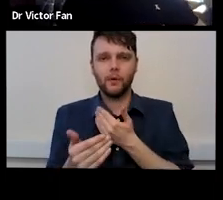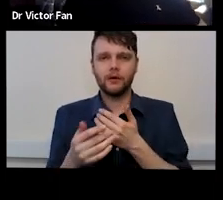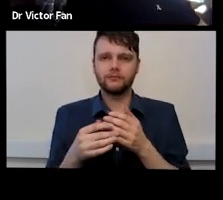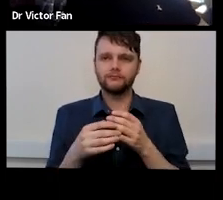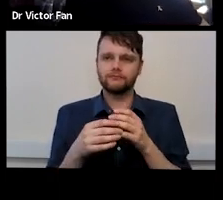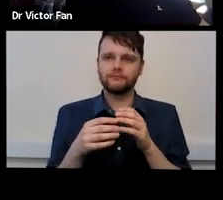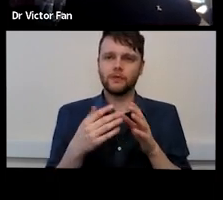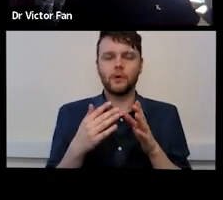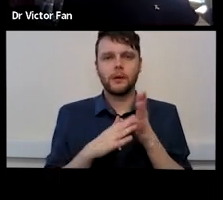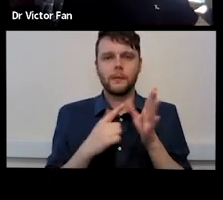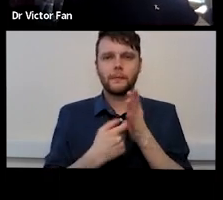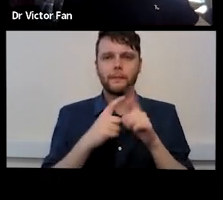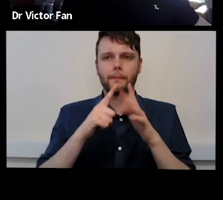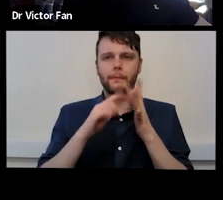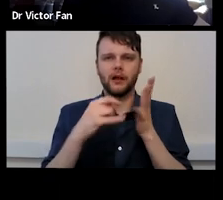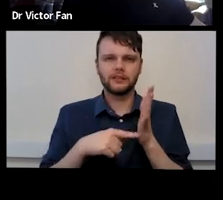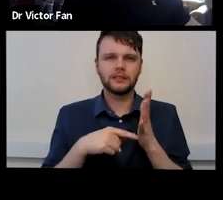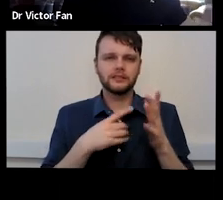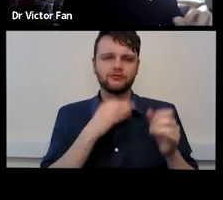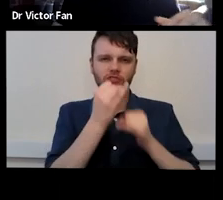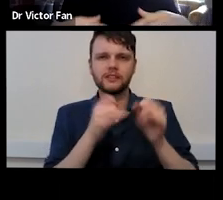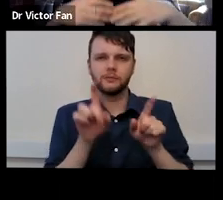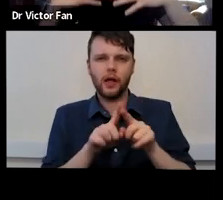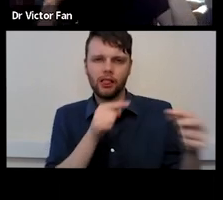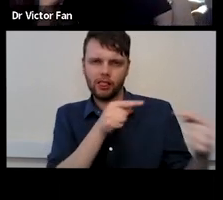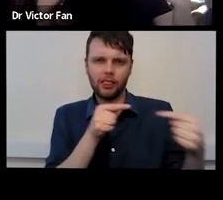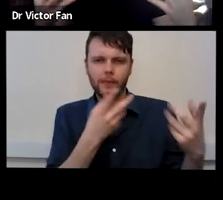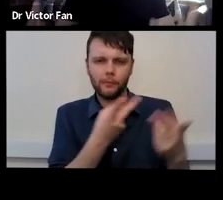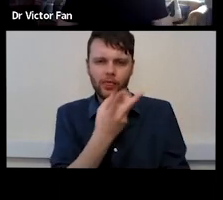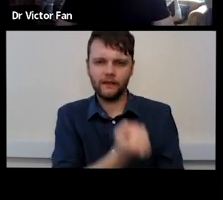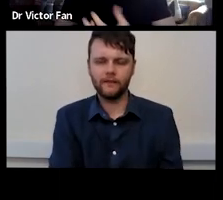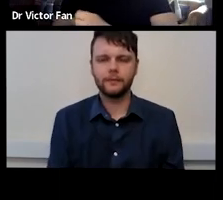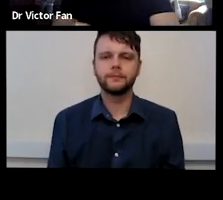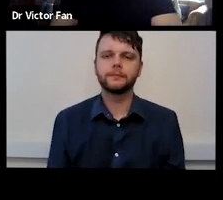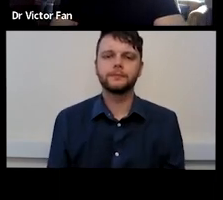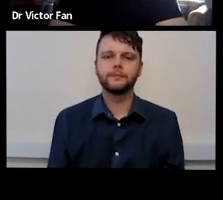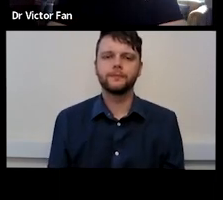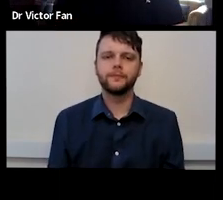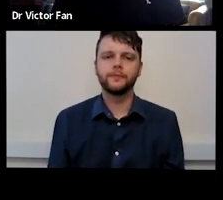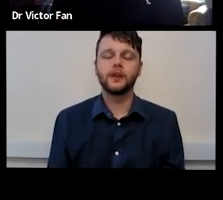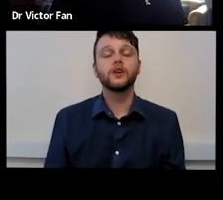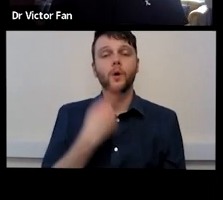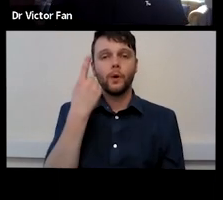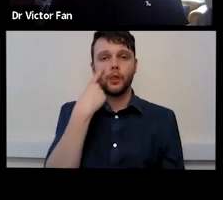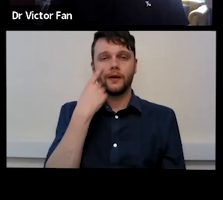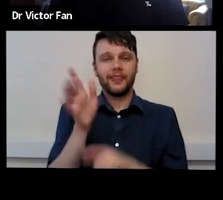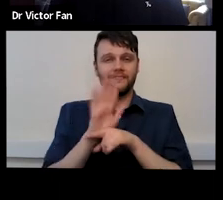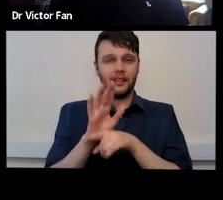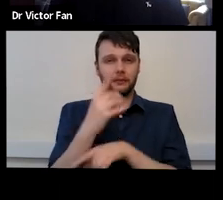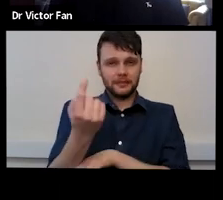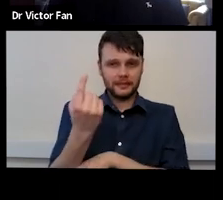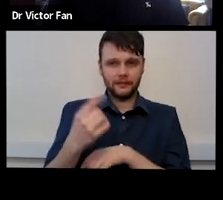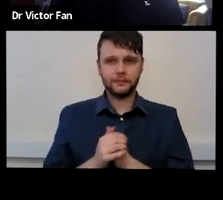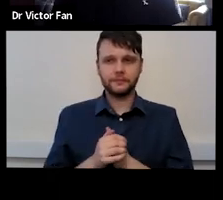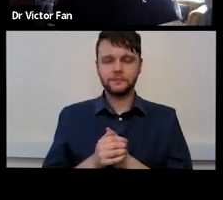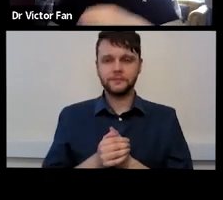hardcore Marxist film criticism. Now, let me go into the film itself, and I would like